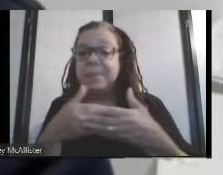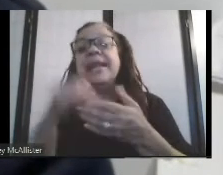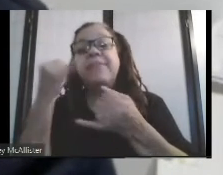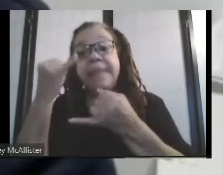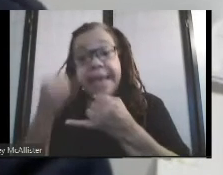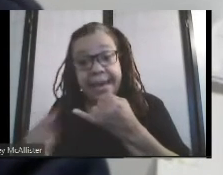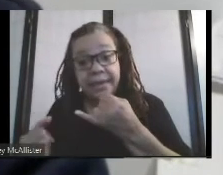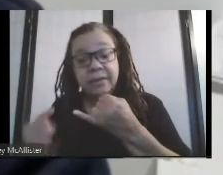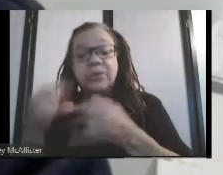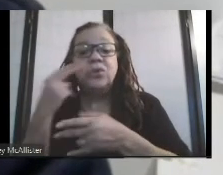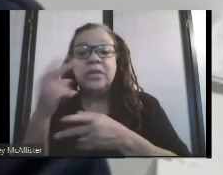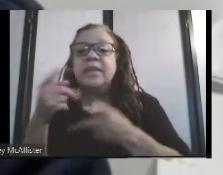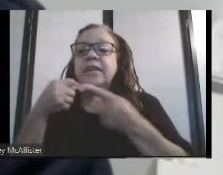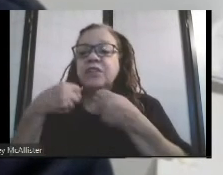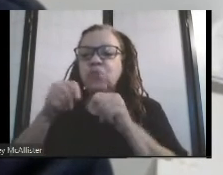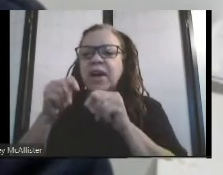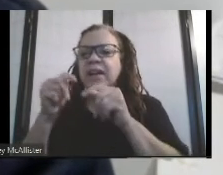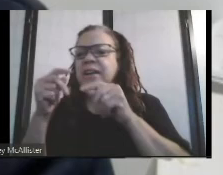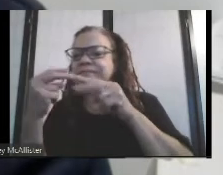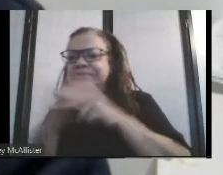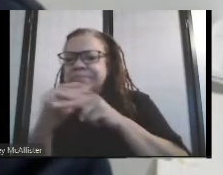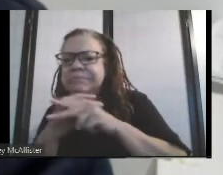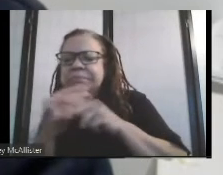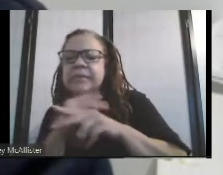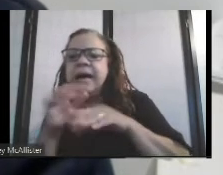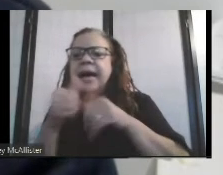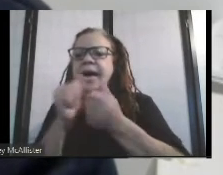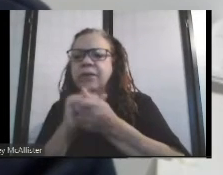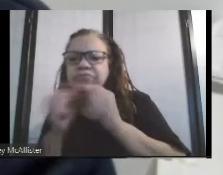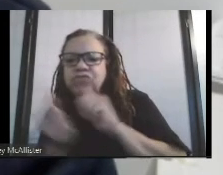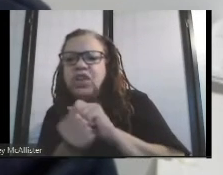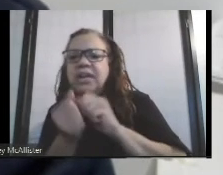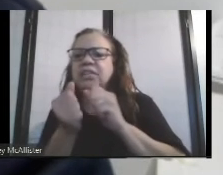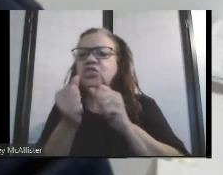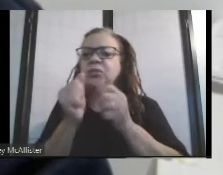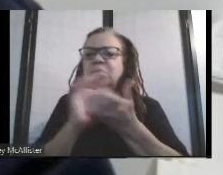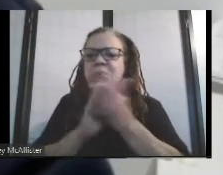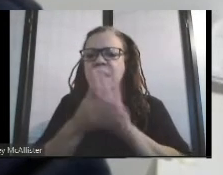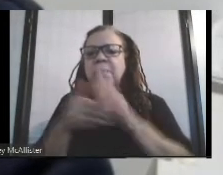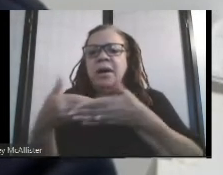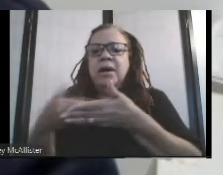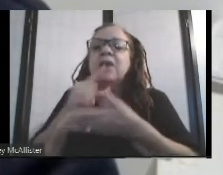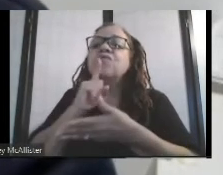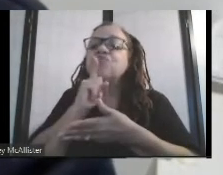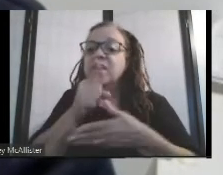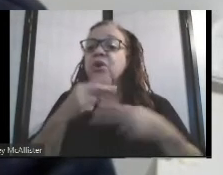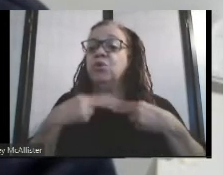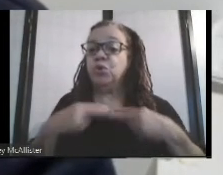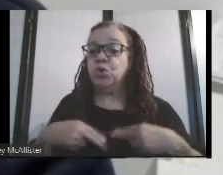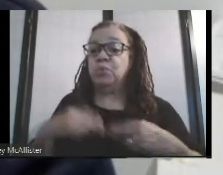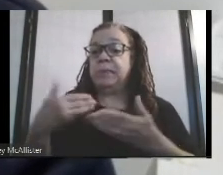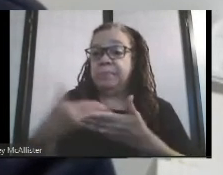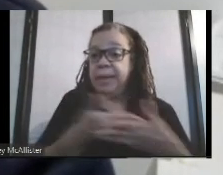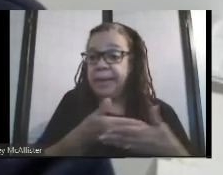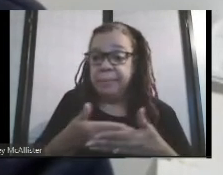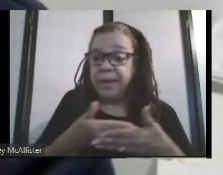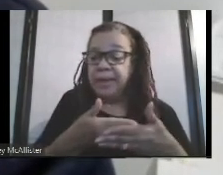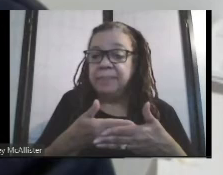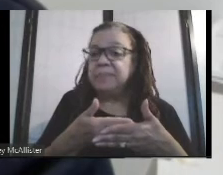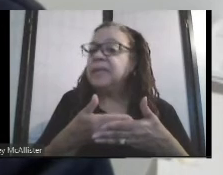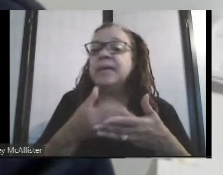the end, of course, you see, you know, as they try to figure out how to change the being, you know, back into a human